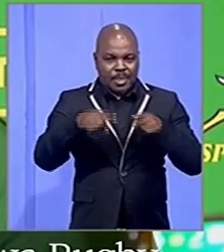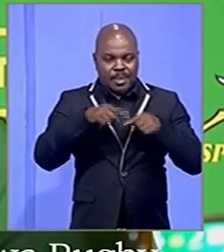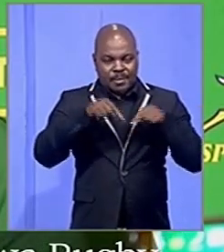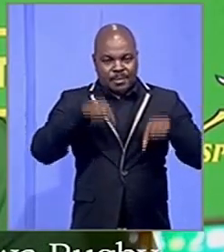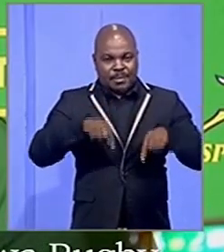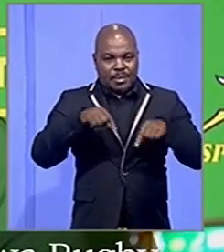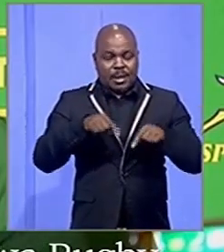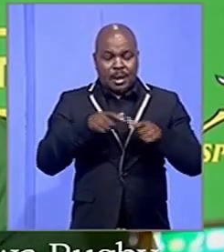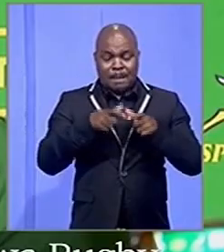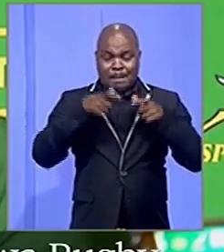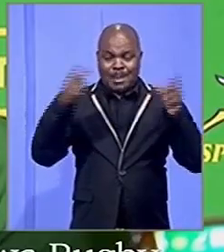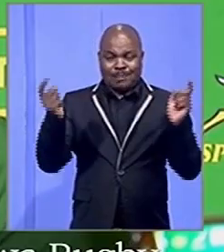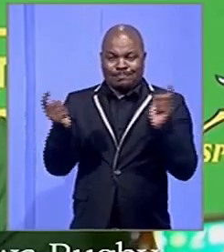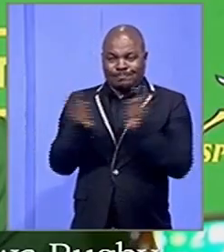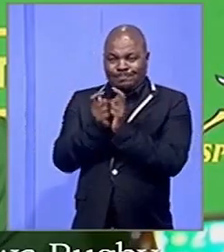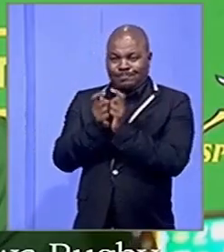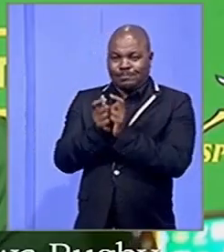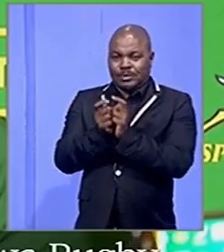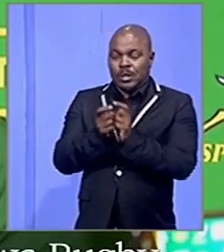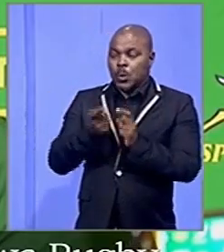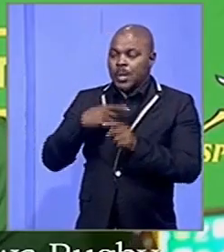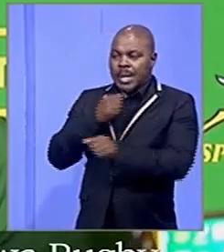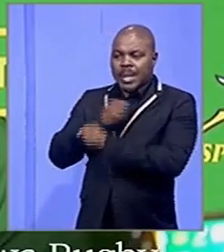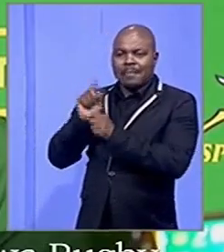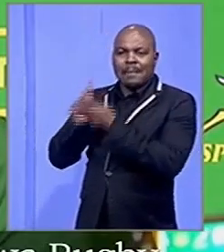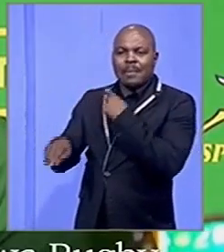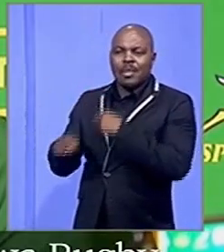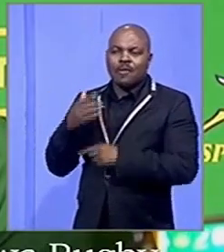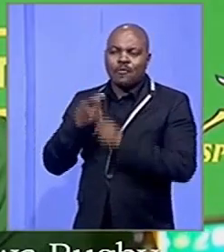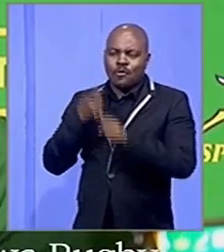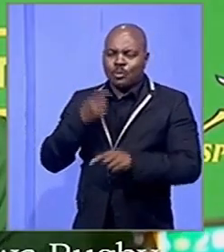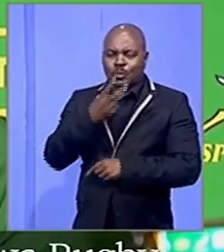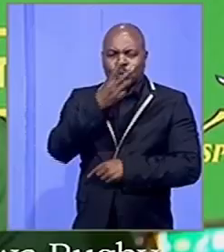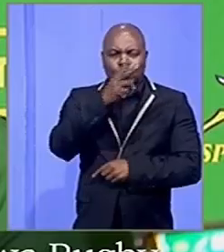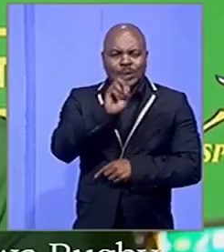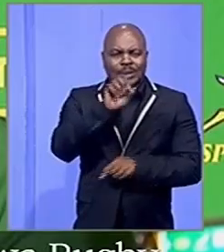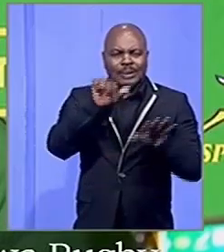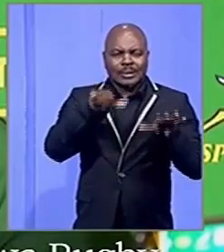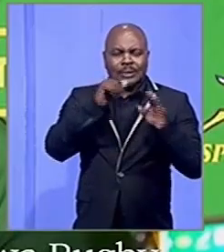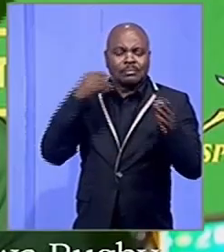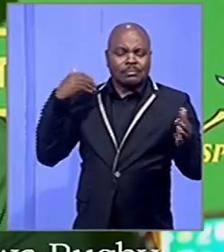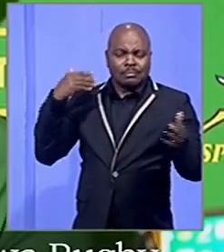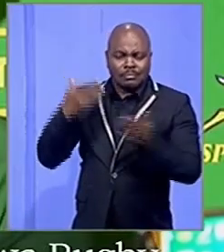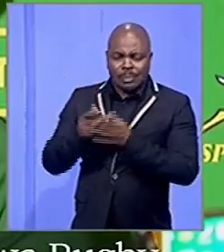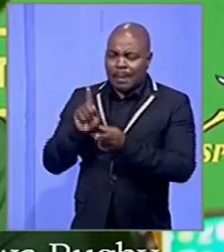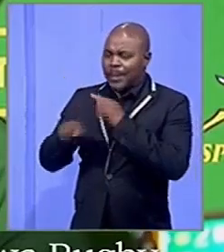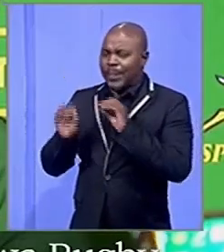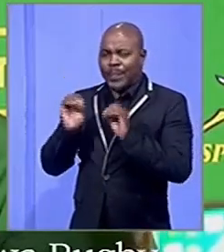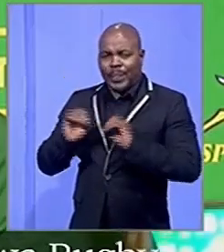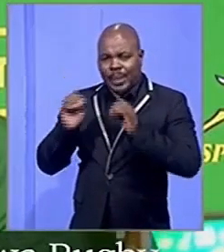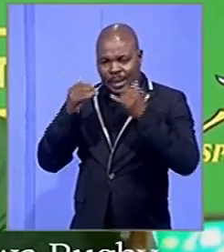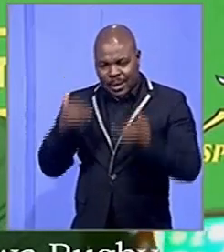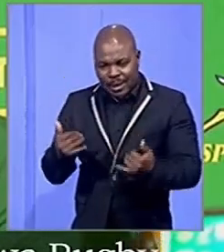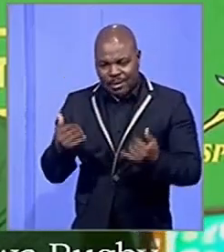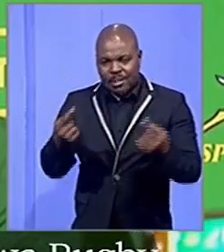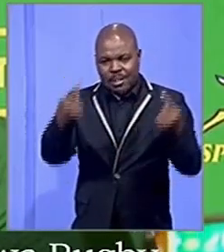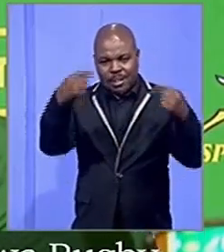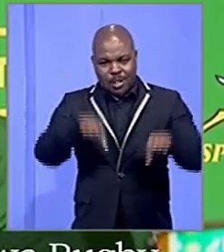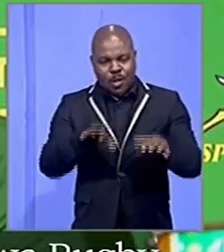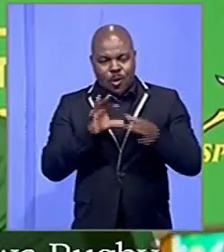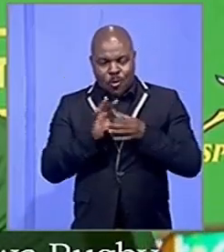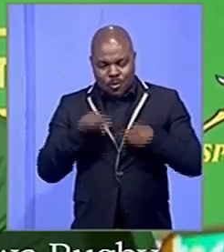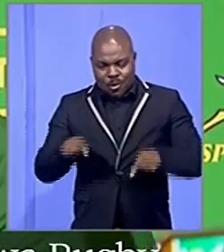and in a big game like this, a team that we haven't beaten since 2016, you know, and it's the first time we're playing them back at